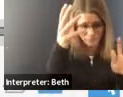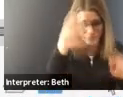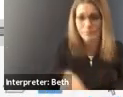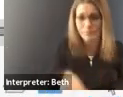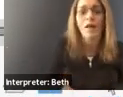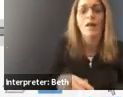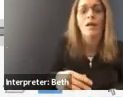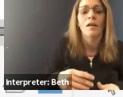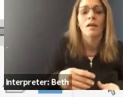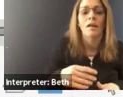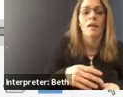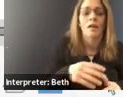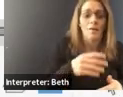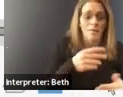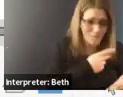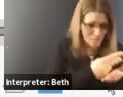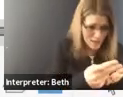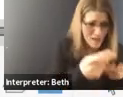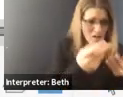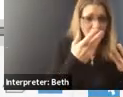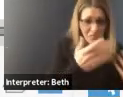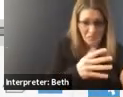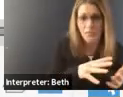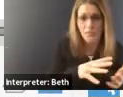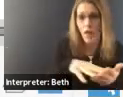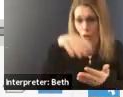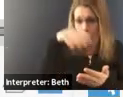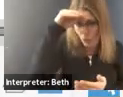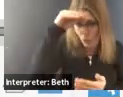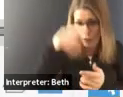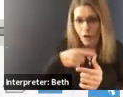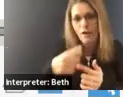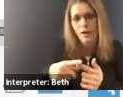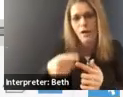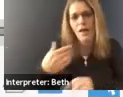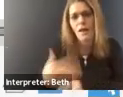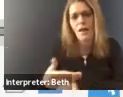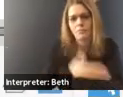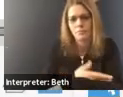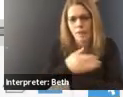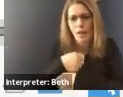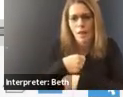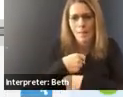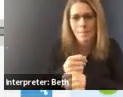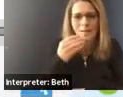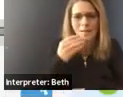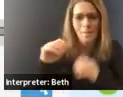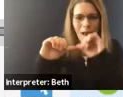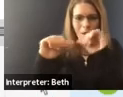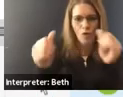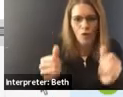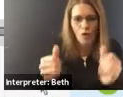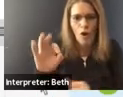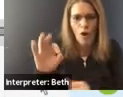from that failure and I got to a better form, right? And if I edit this,